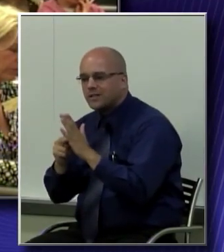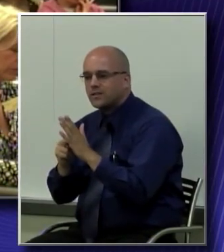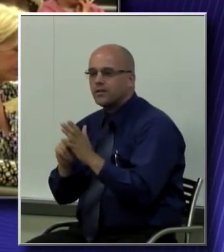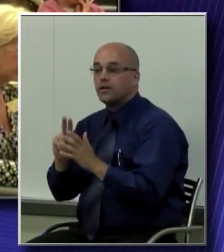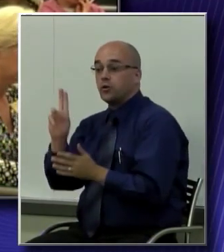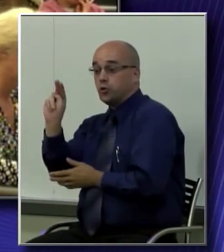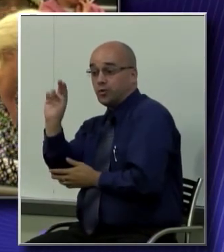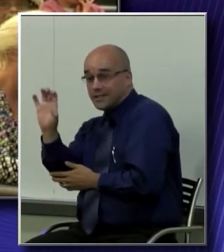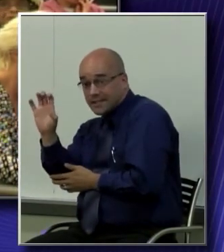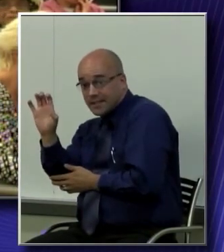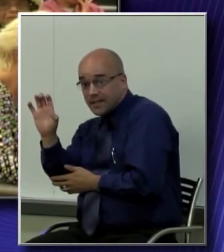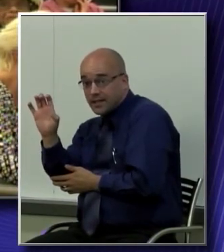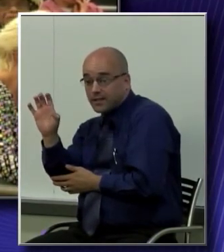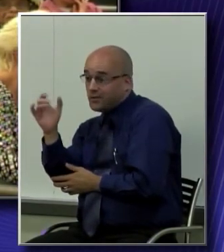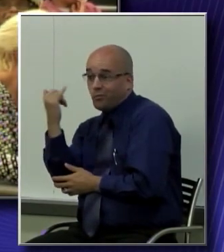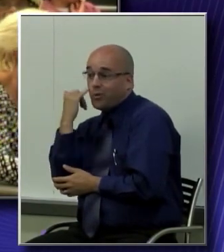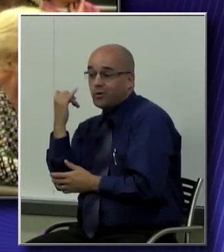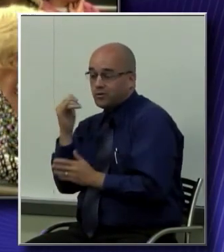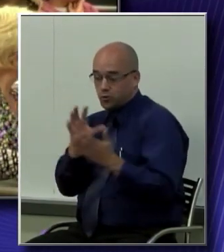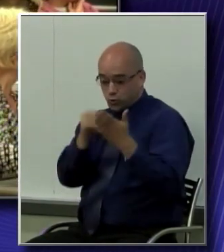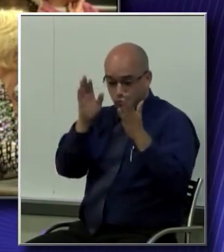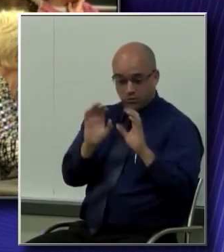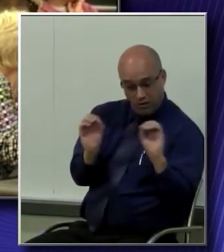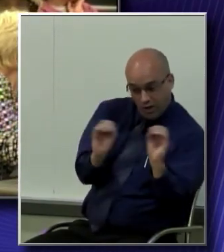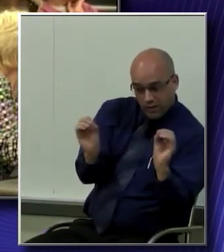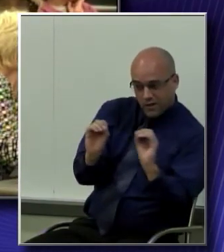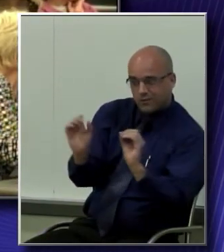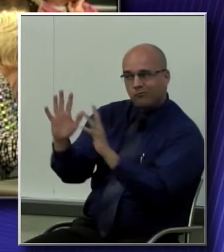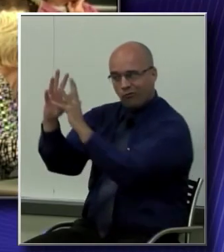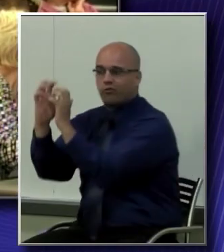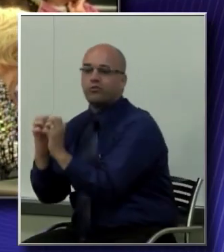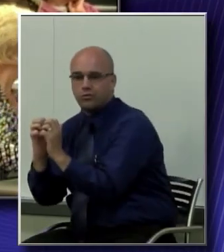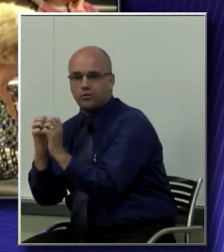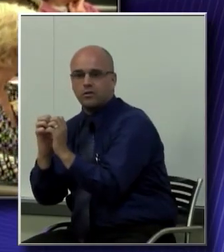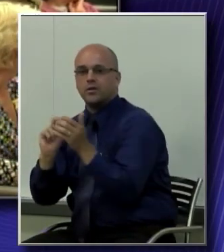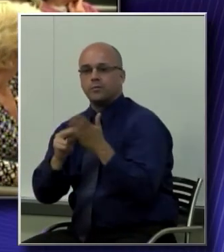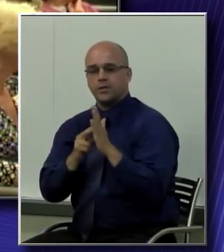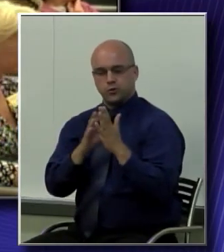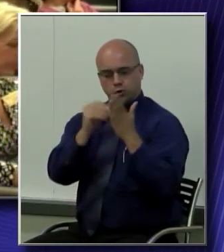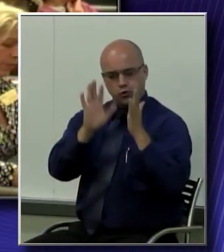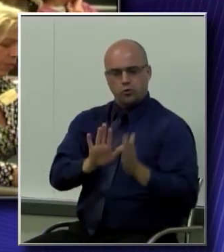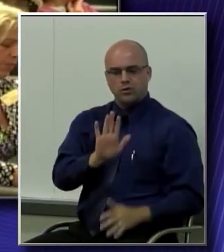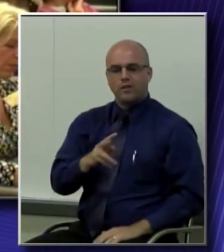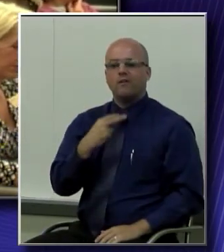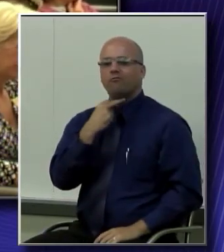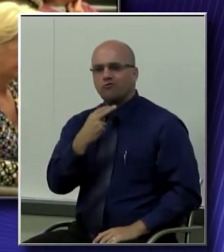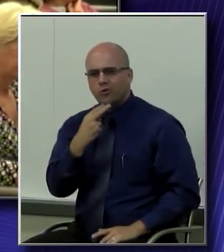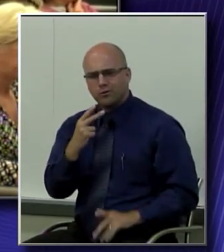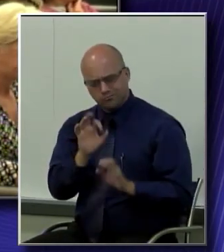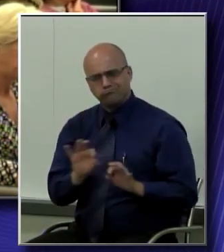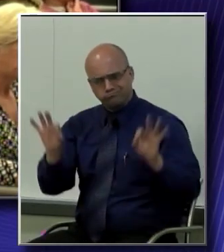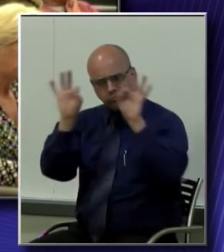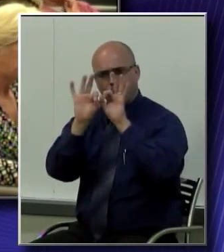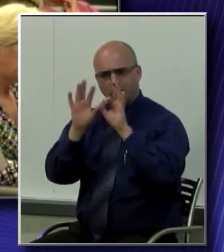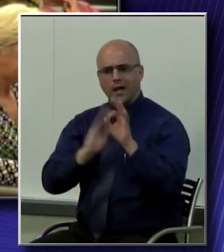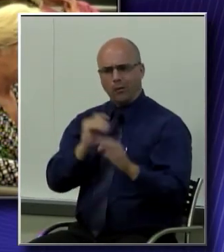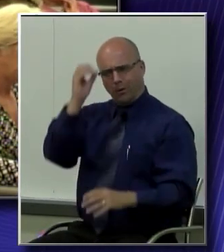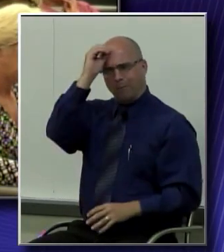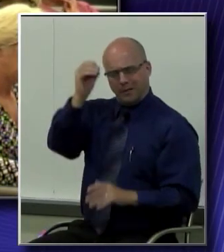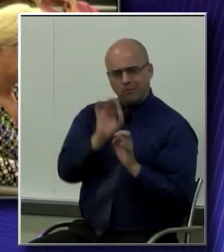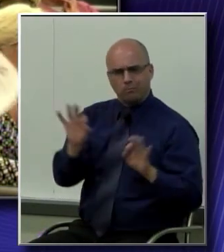anything without students. Our voices matter and our opinions matter, and I think that that's something that's very important that should